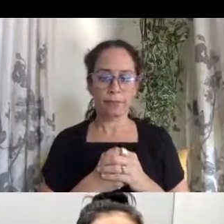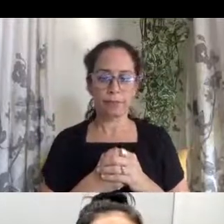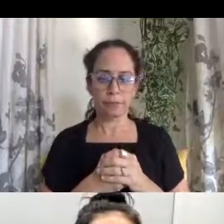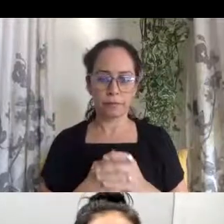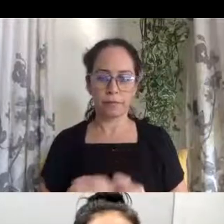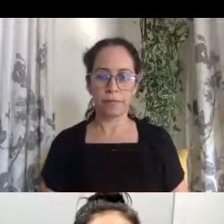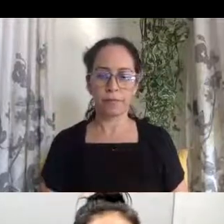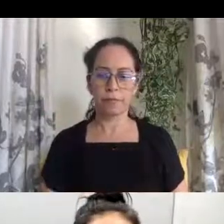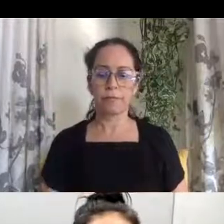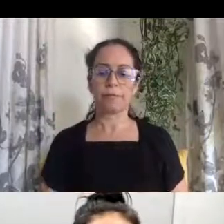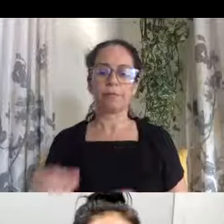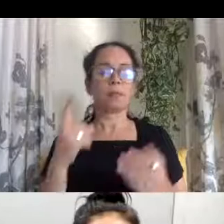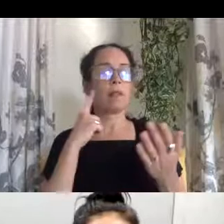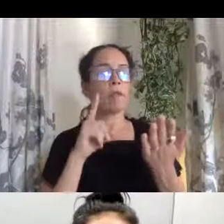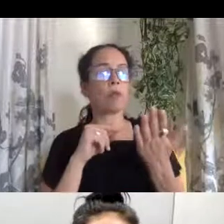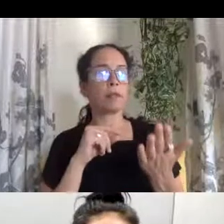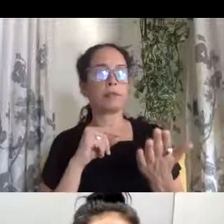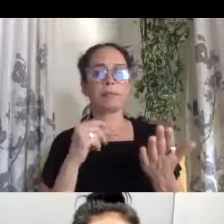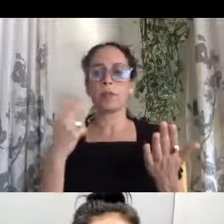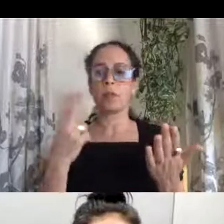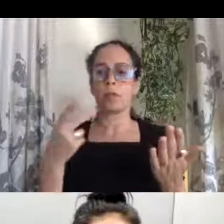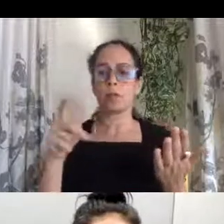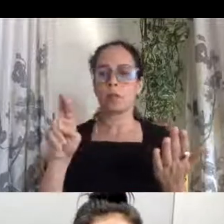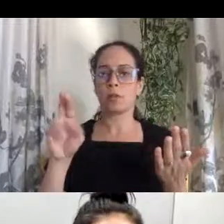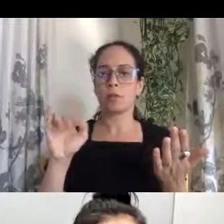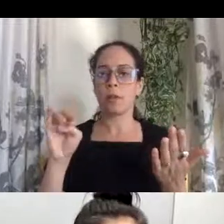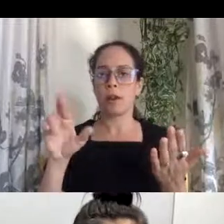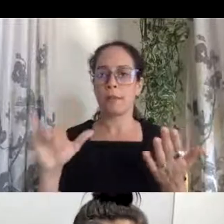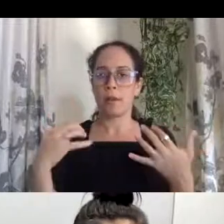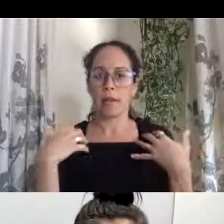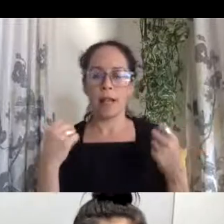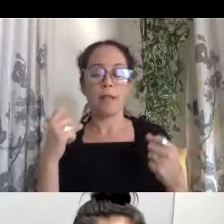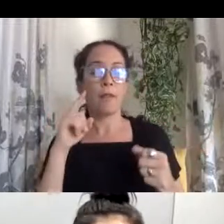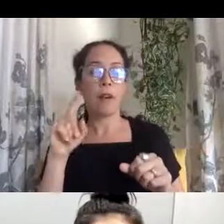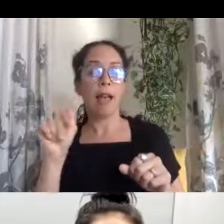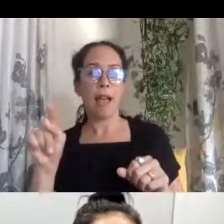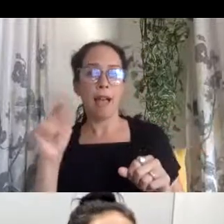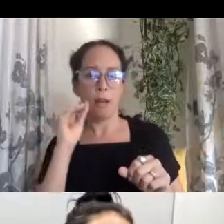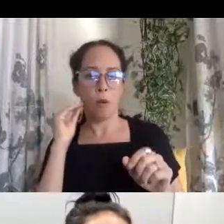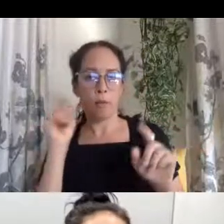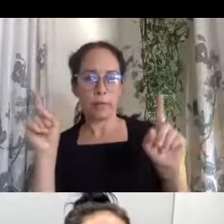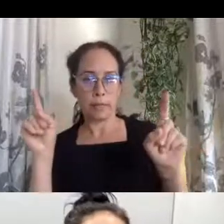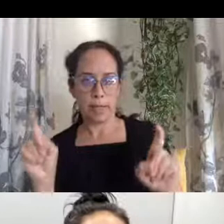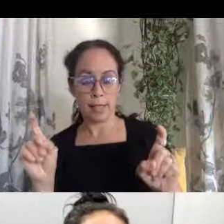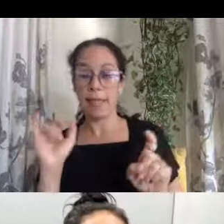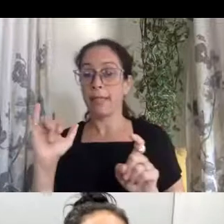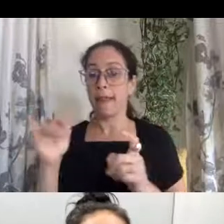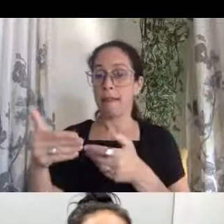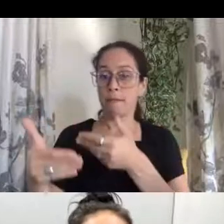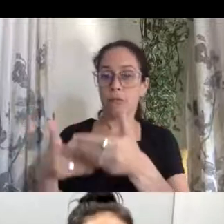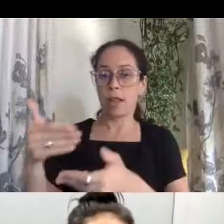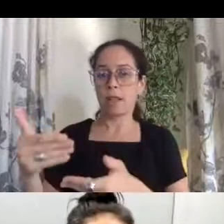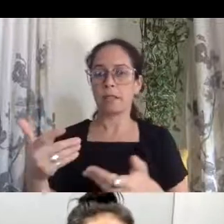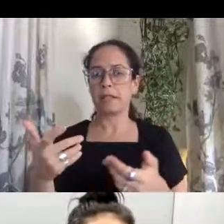So in terms of using Primary.health for the at-home testing, so the process will be